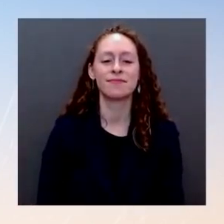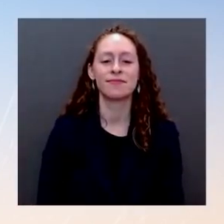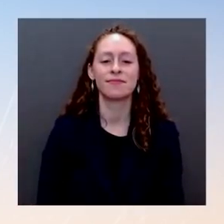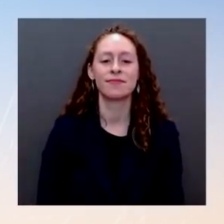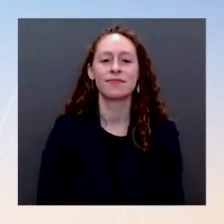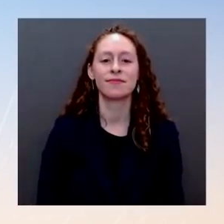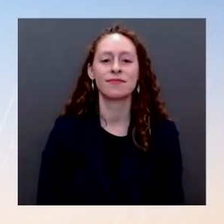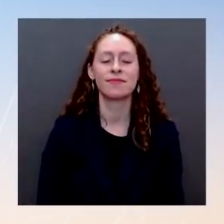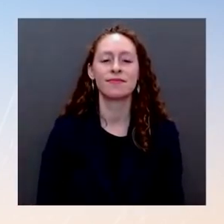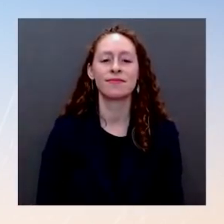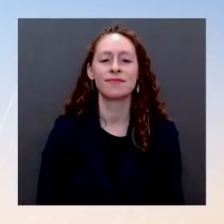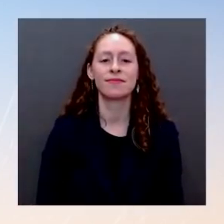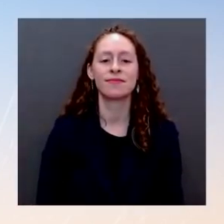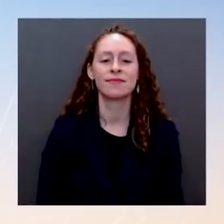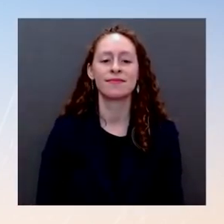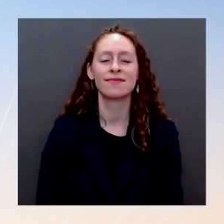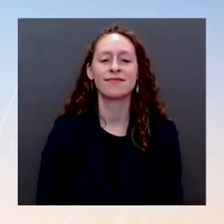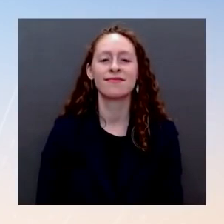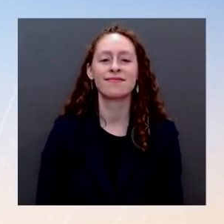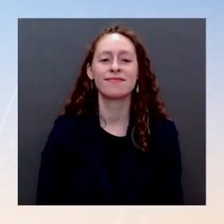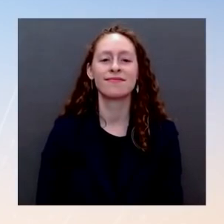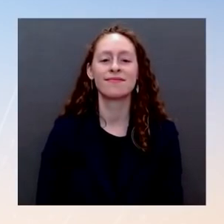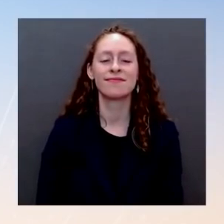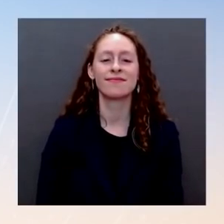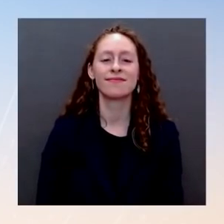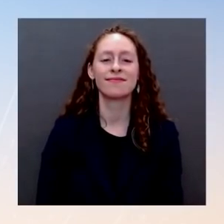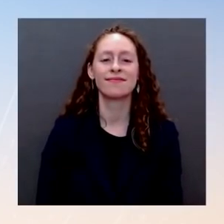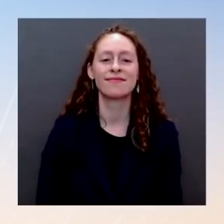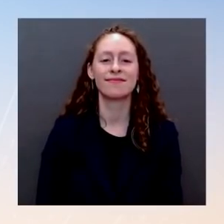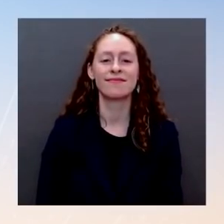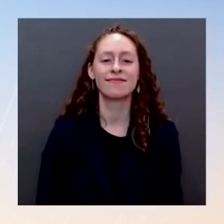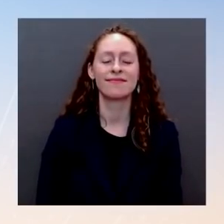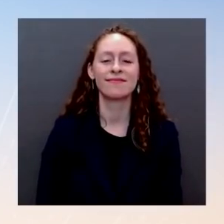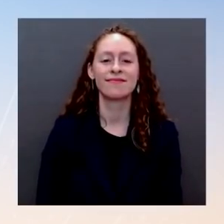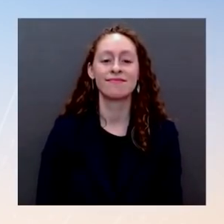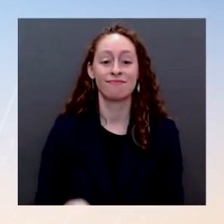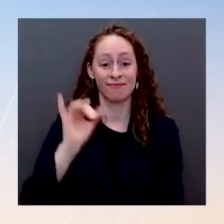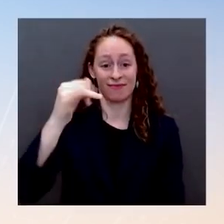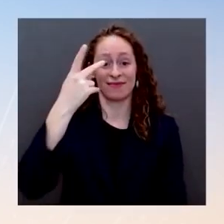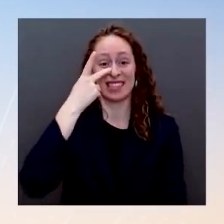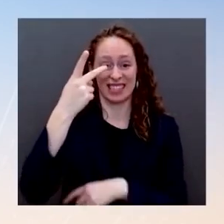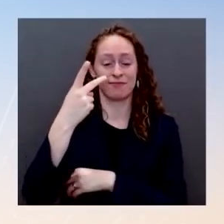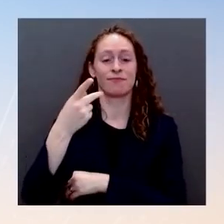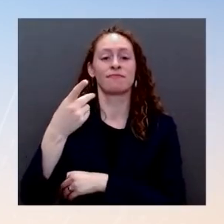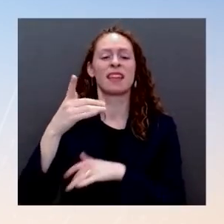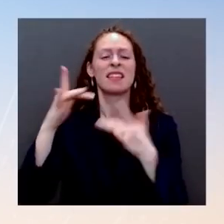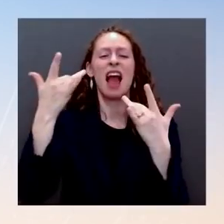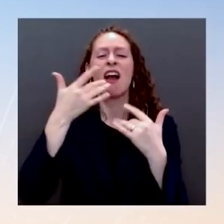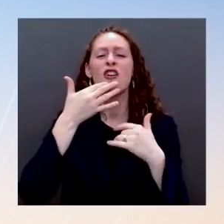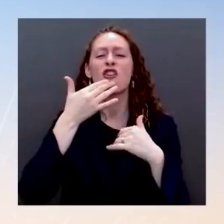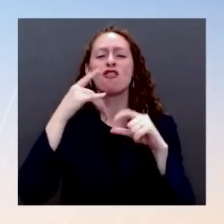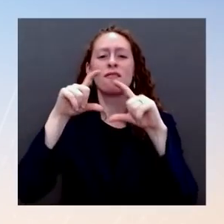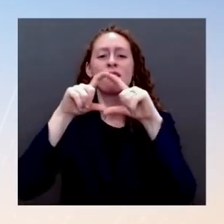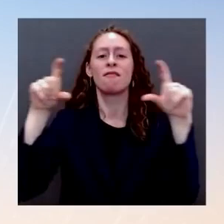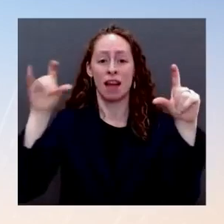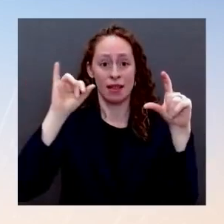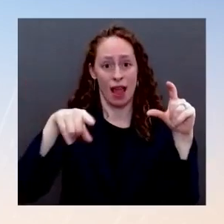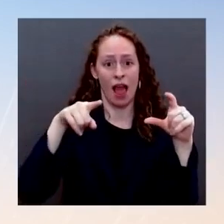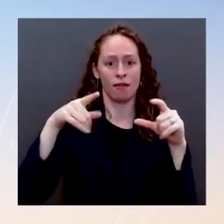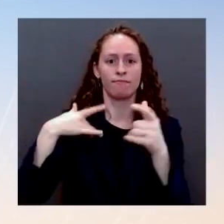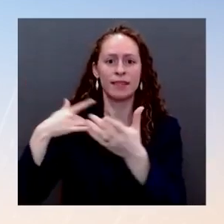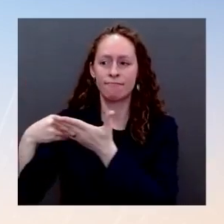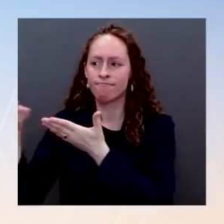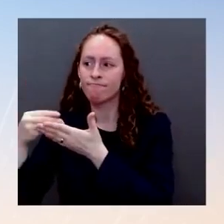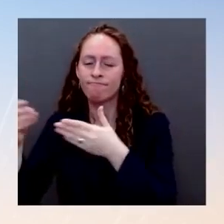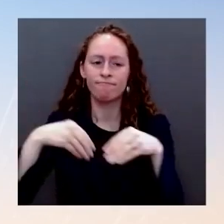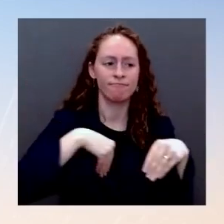where we see the middleman. Goes to grocery stores, restaurants, and other retailers, and then to consumers. And our concern is about where prices are